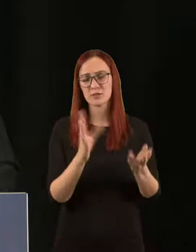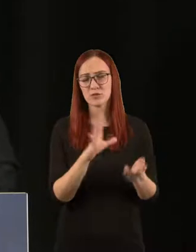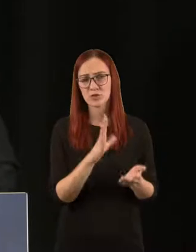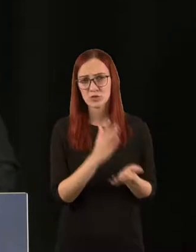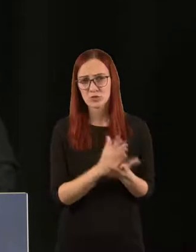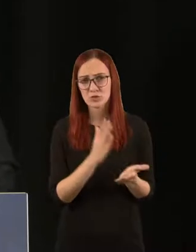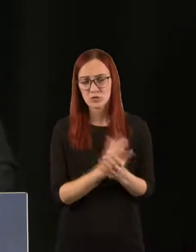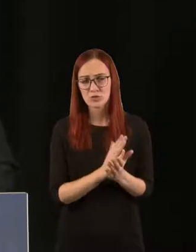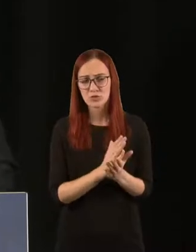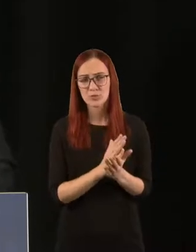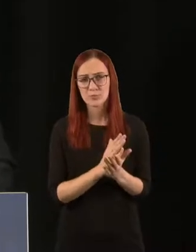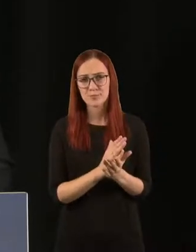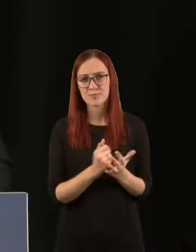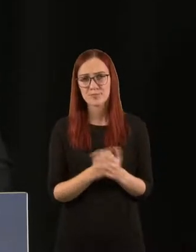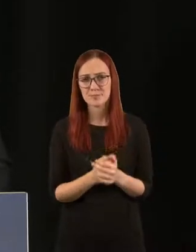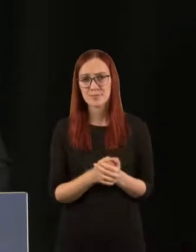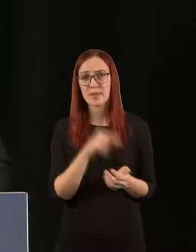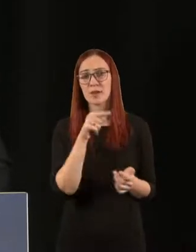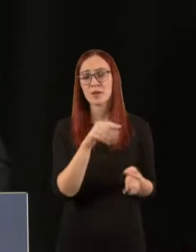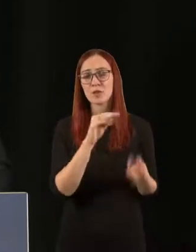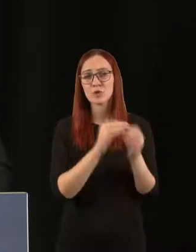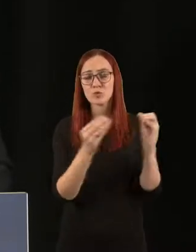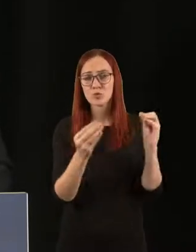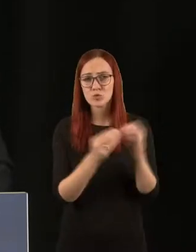150,000 tons of coal, and